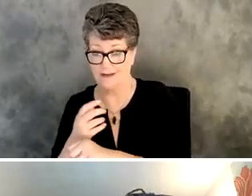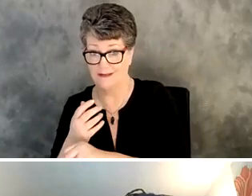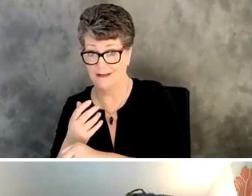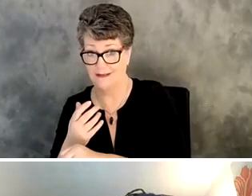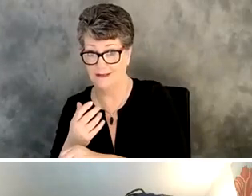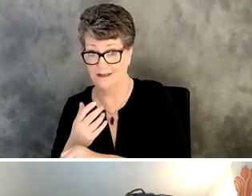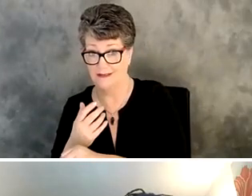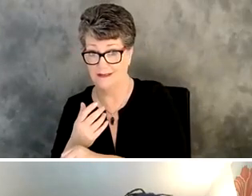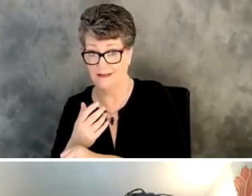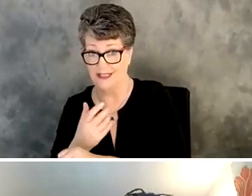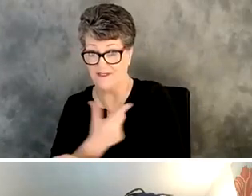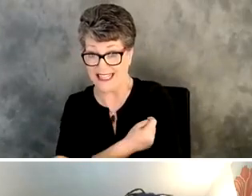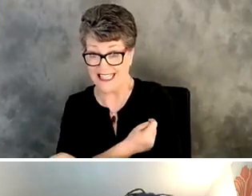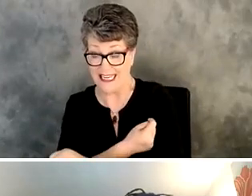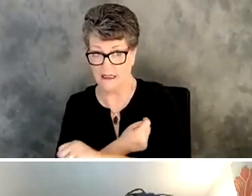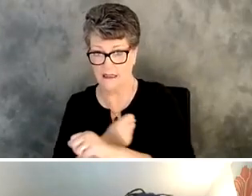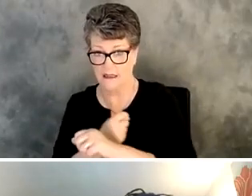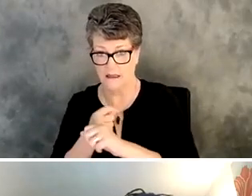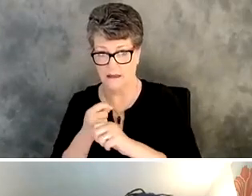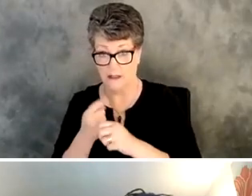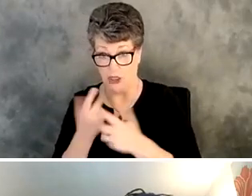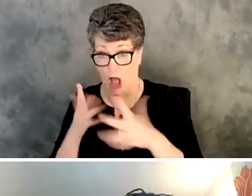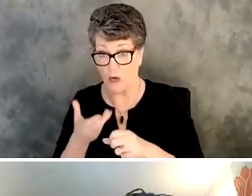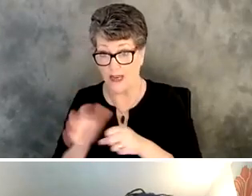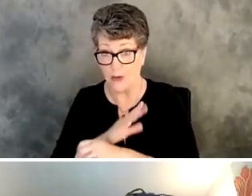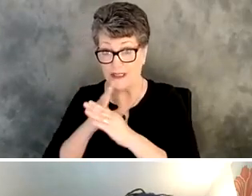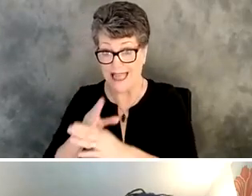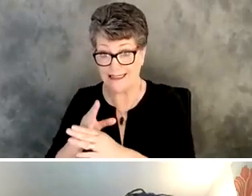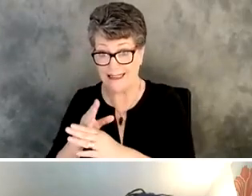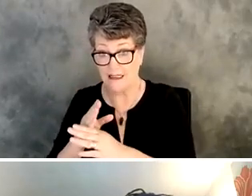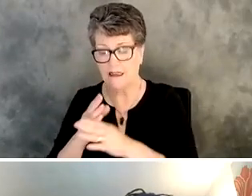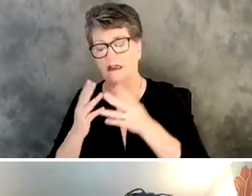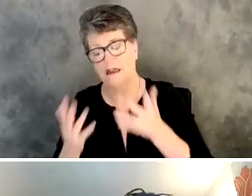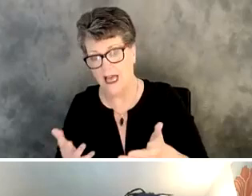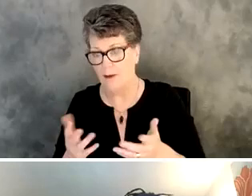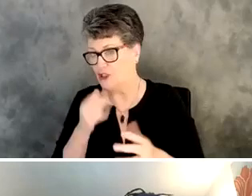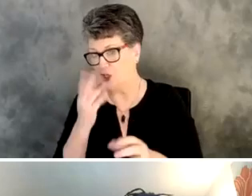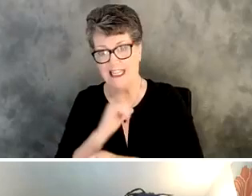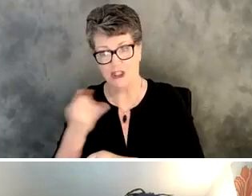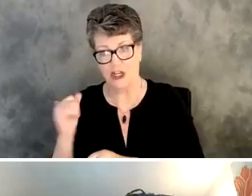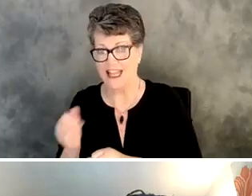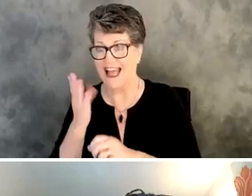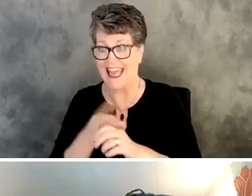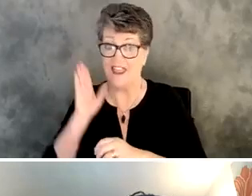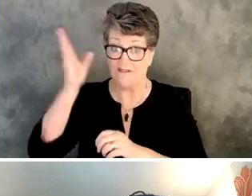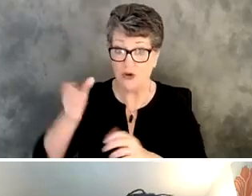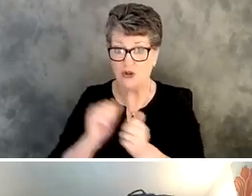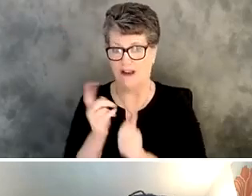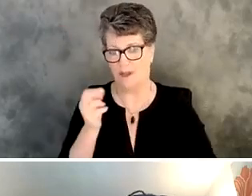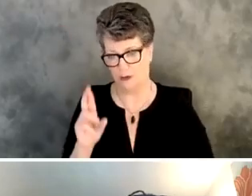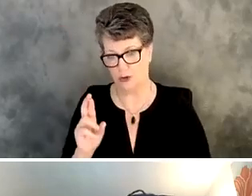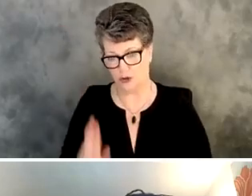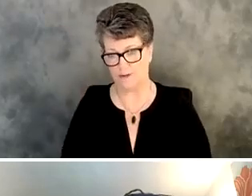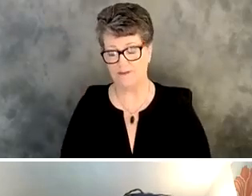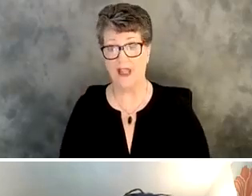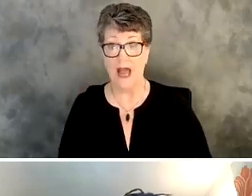but you got the vaccine. It worked. And so it just means you probably couldn't get Johnson & Johnson again in the future if there was a booster or something like that. But those